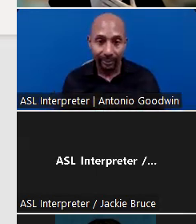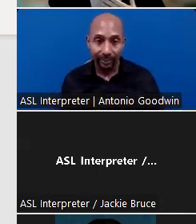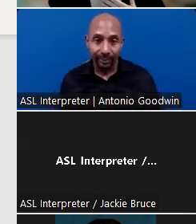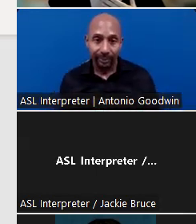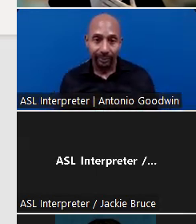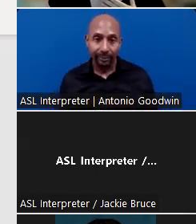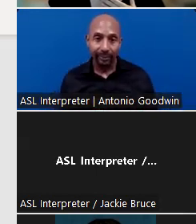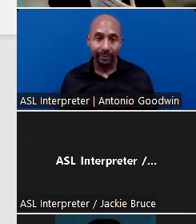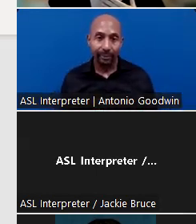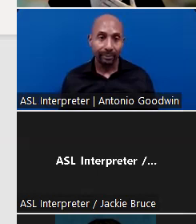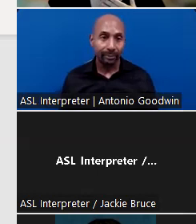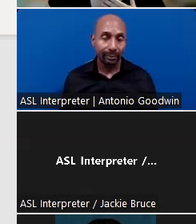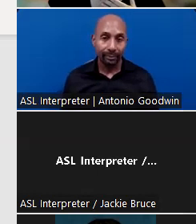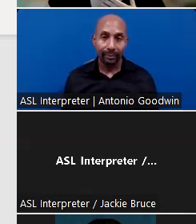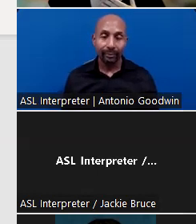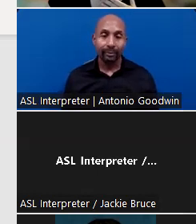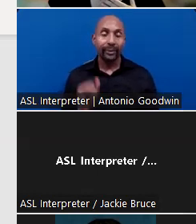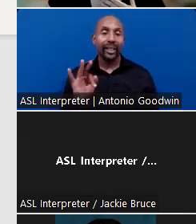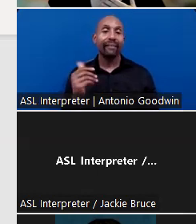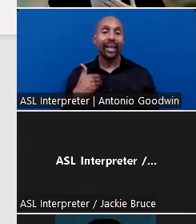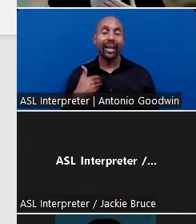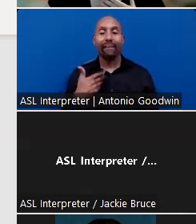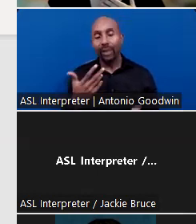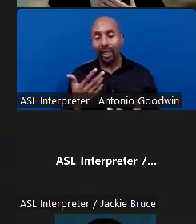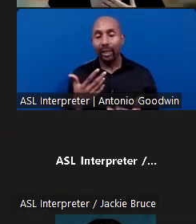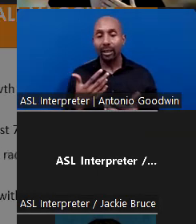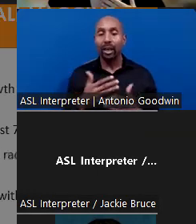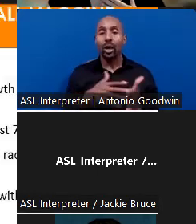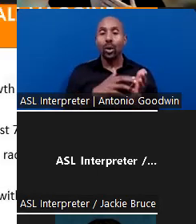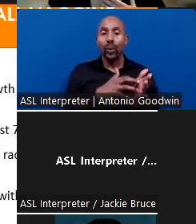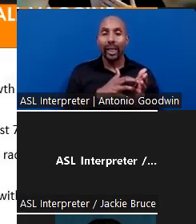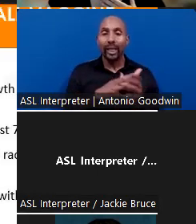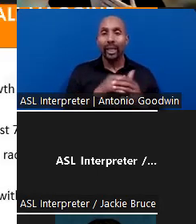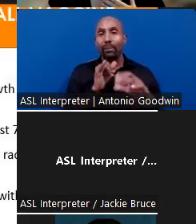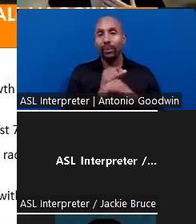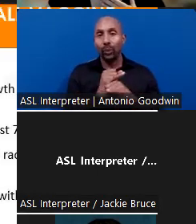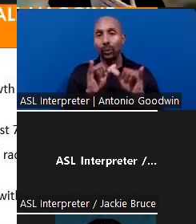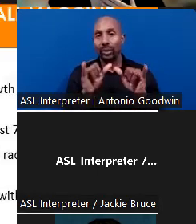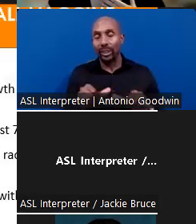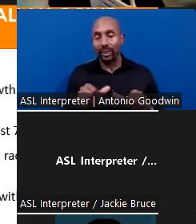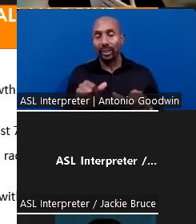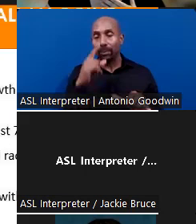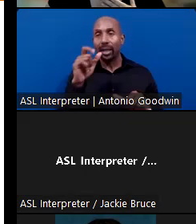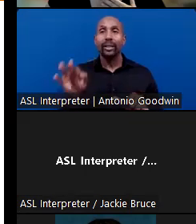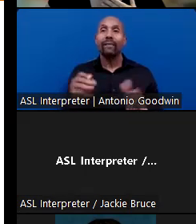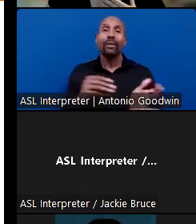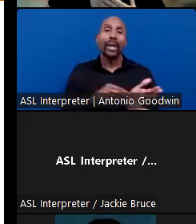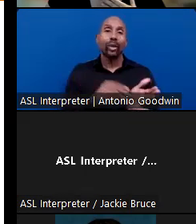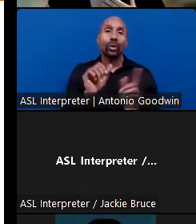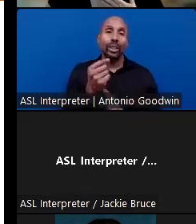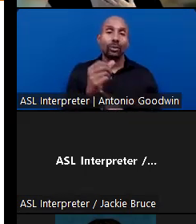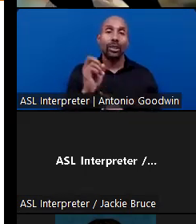meaning you have a weakened immune system from either a medical condition or medication,